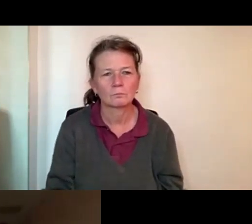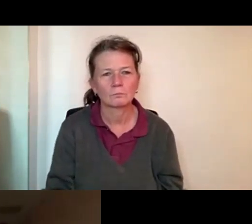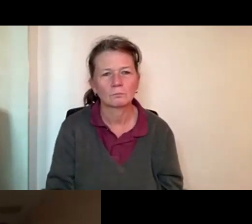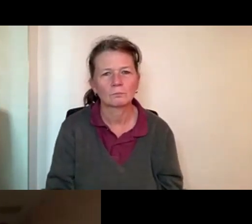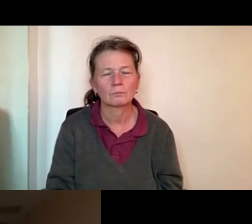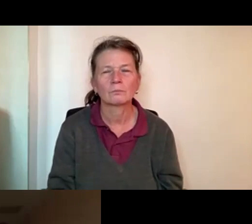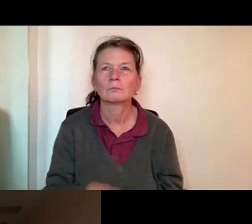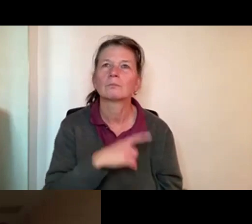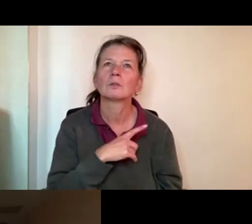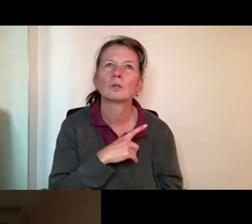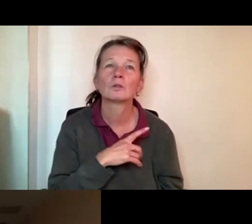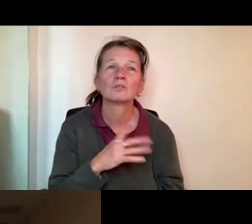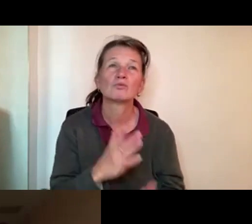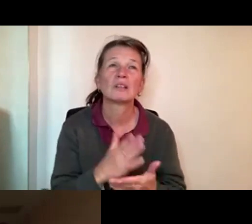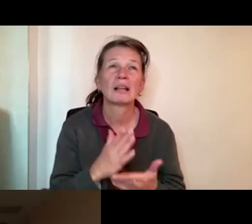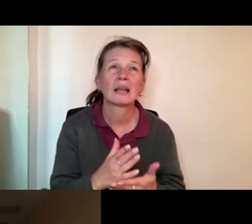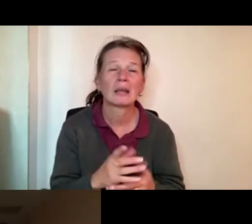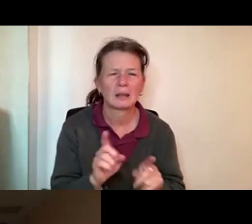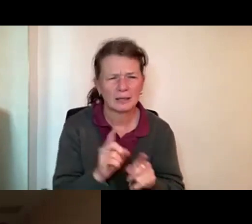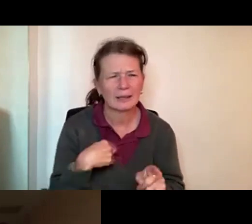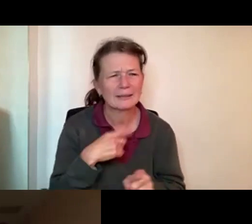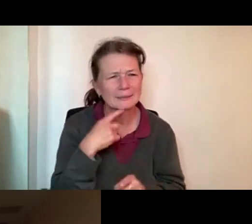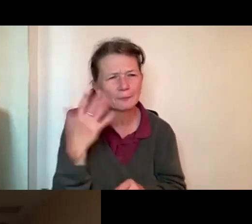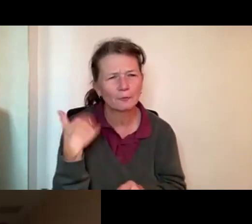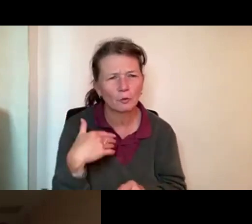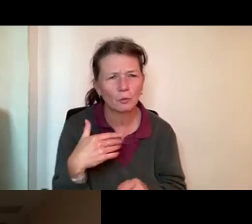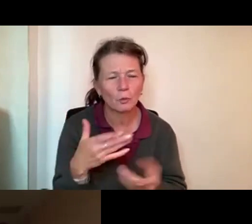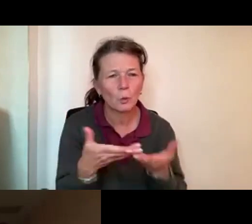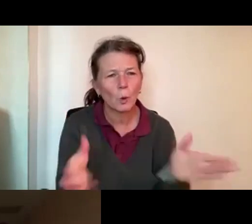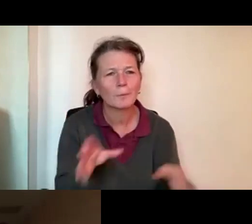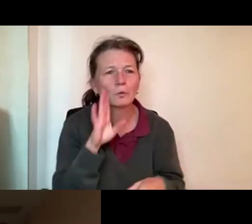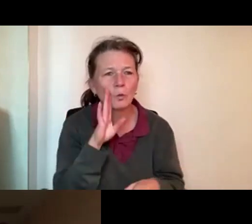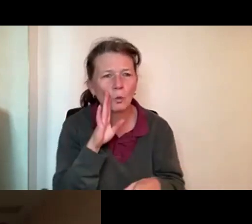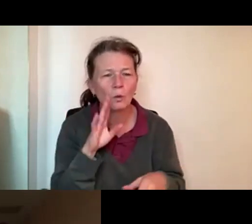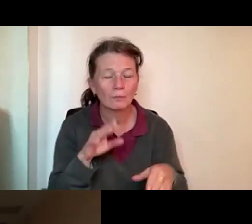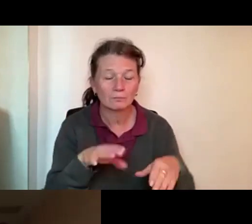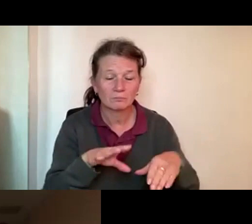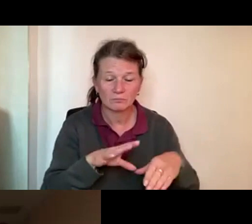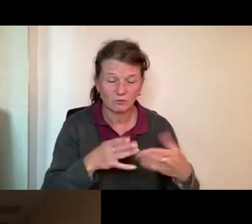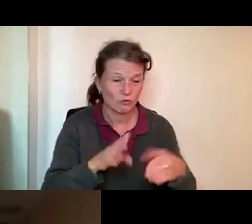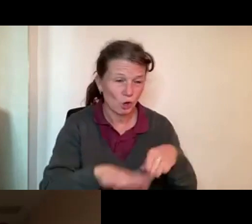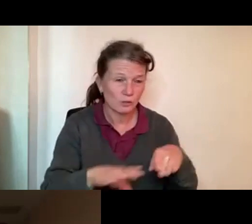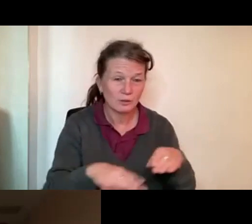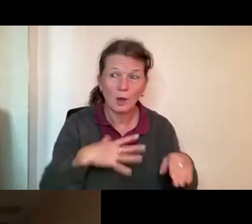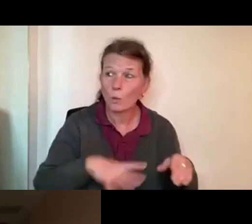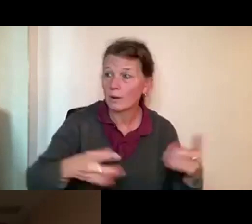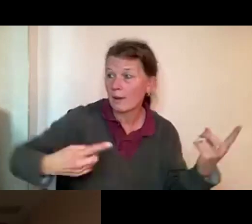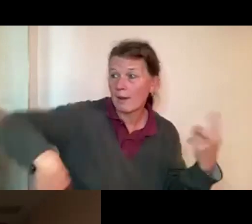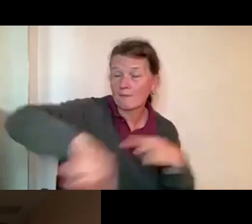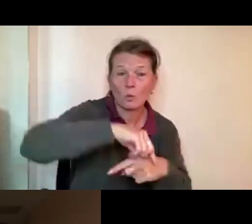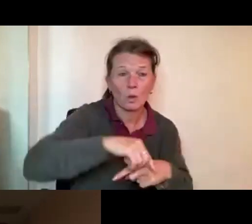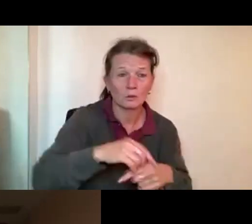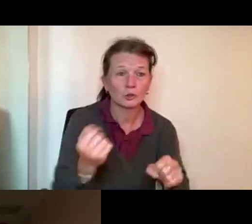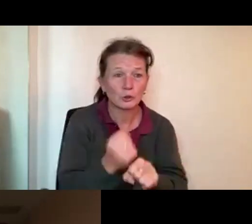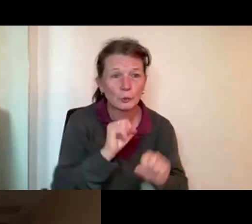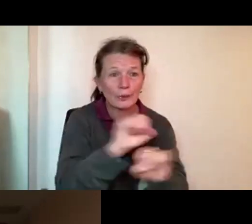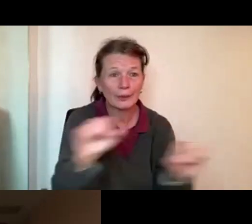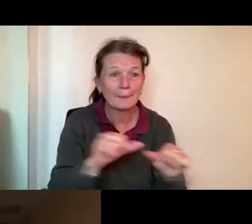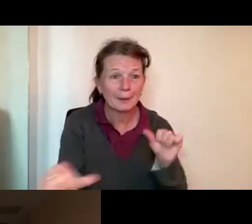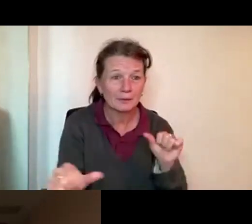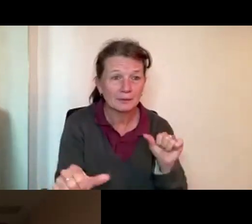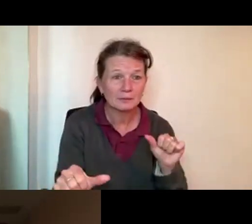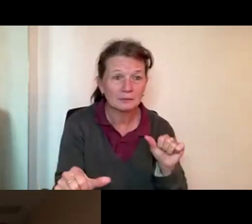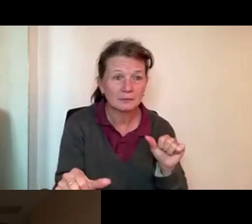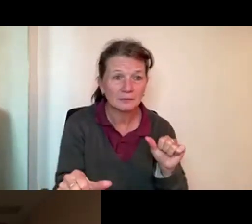Because ultimately, like I was saying with the open call in the rehearsal room, I want everyone in the room to be doing their best and to be giving their best and to